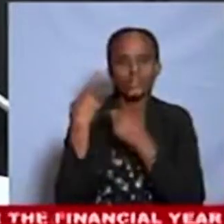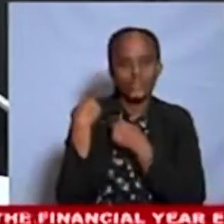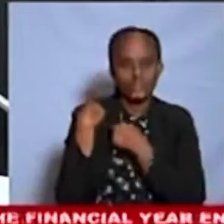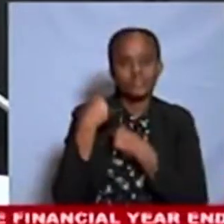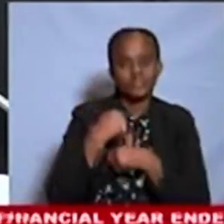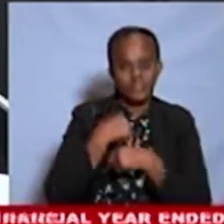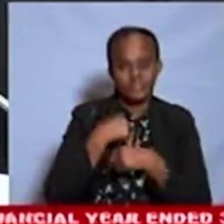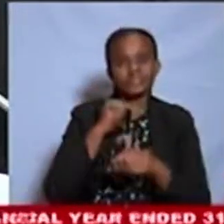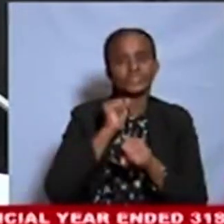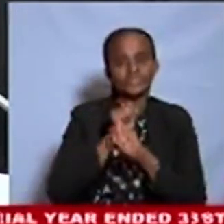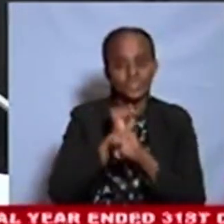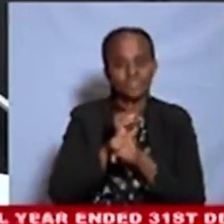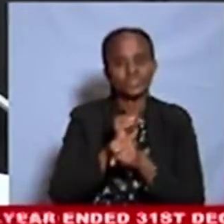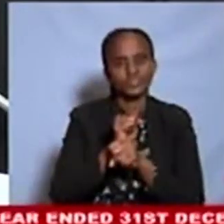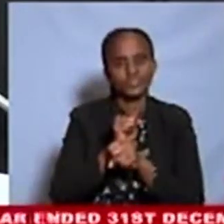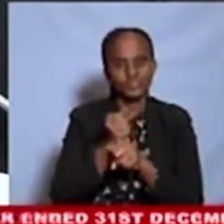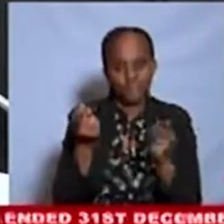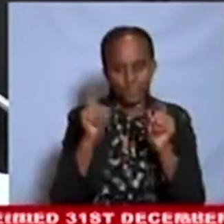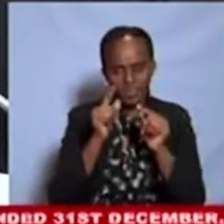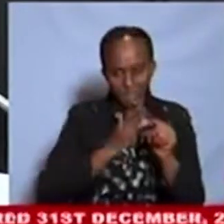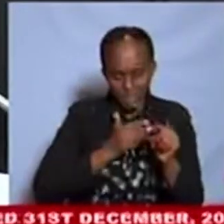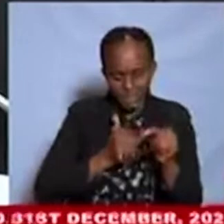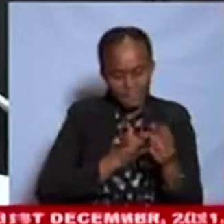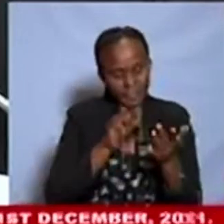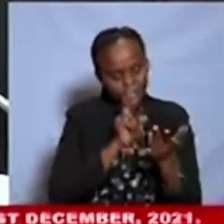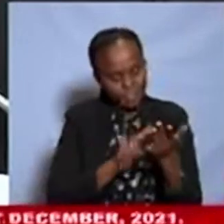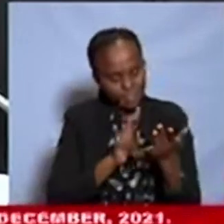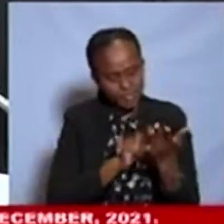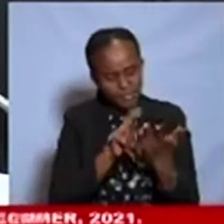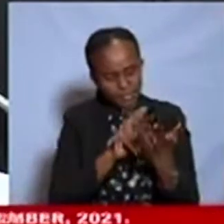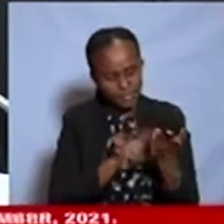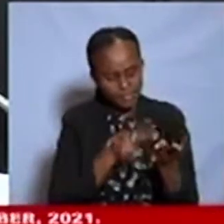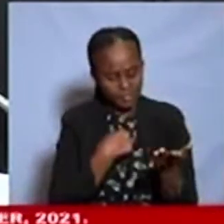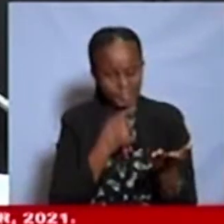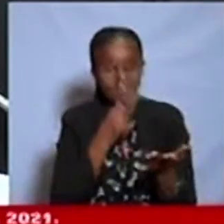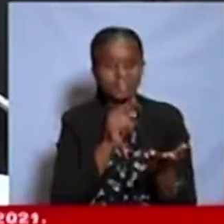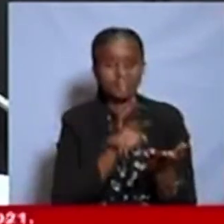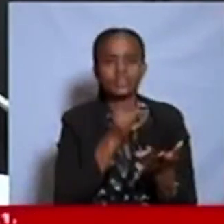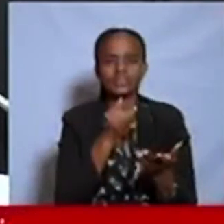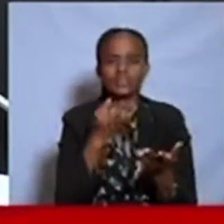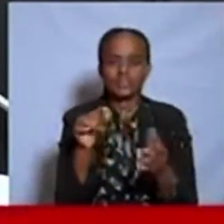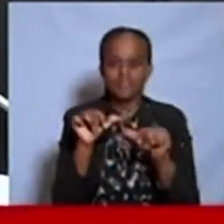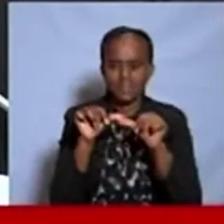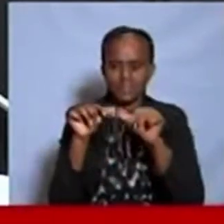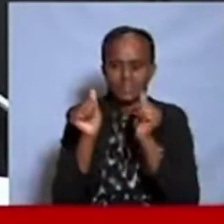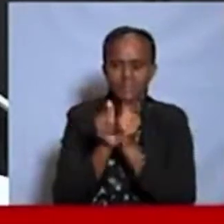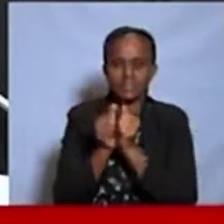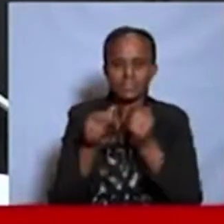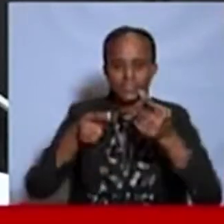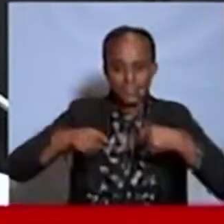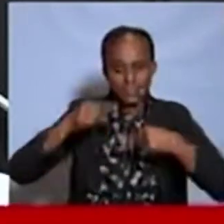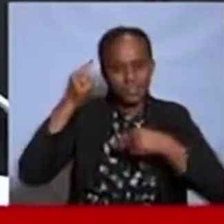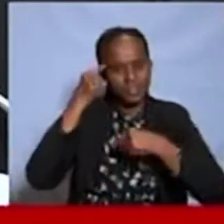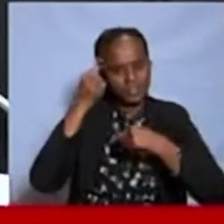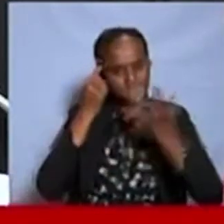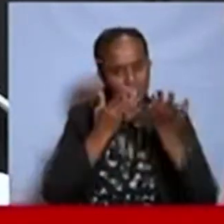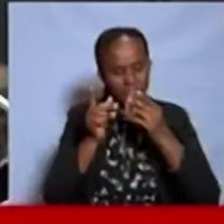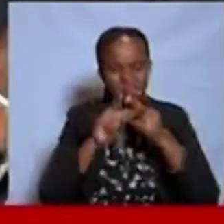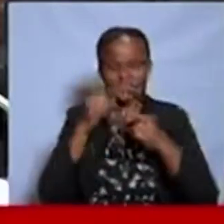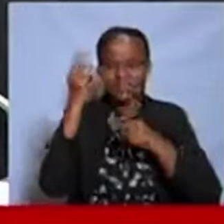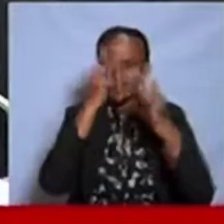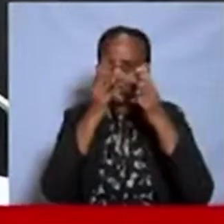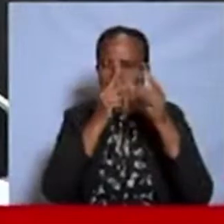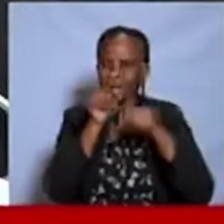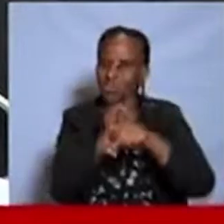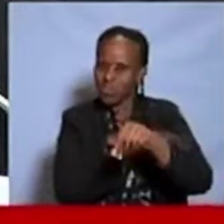occupy. When I read the record, I saw that the issue was still with the Local Government Service Commission, although it was worrisome that